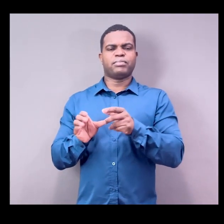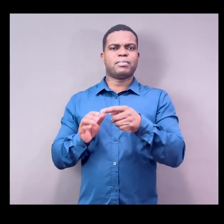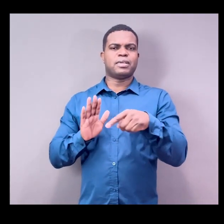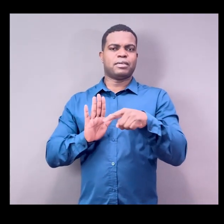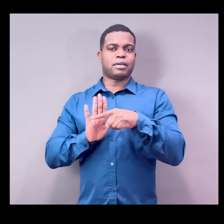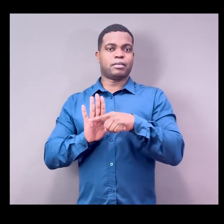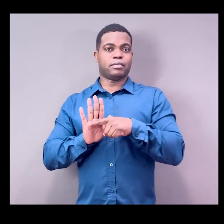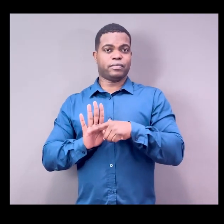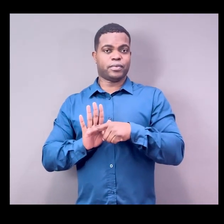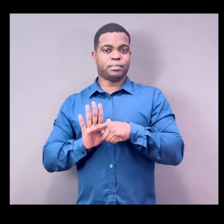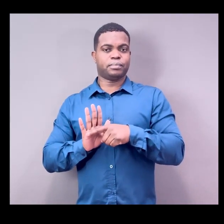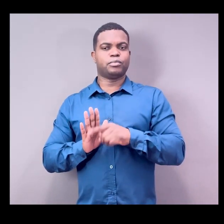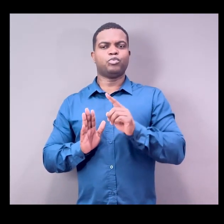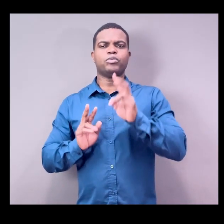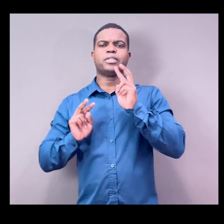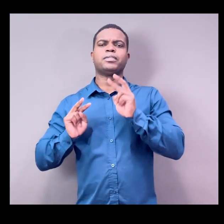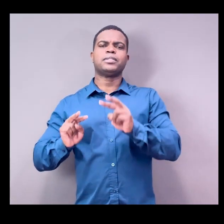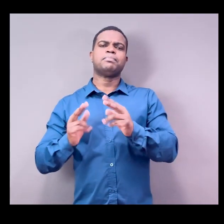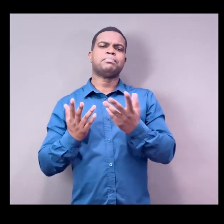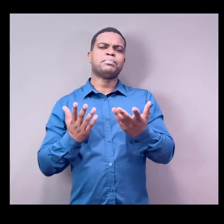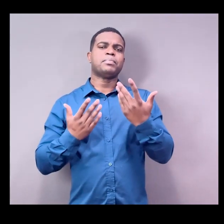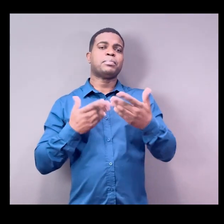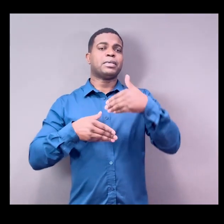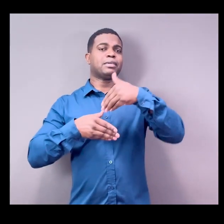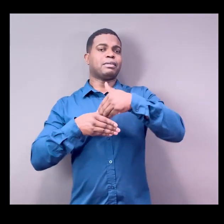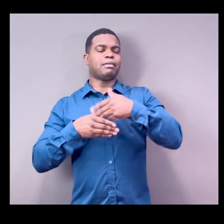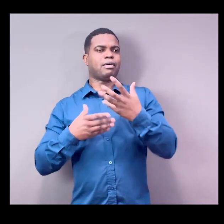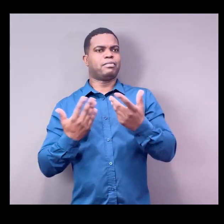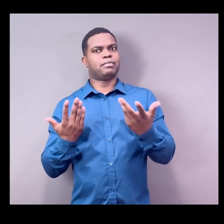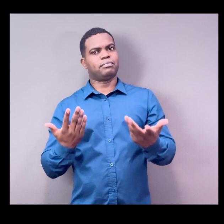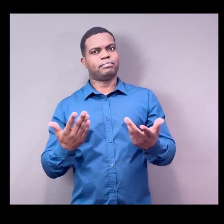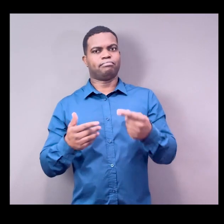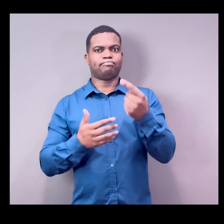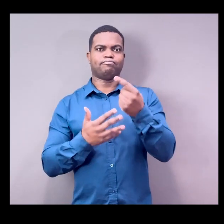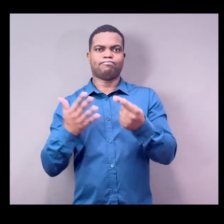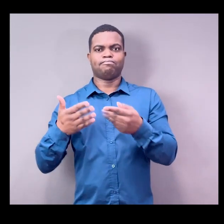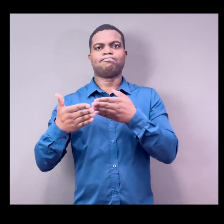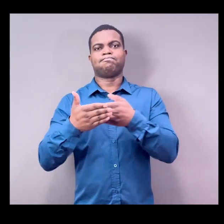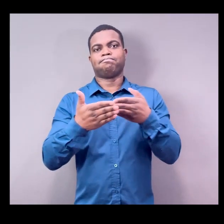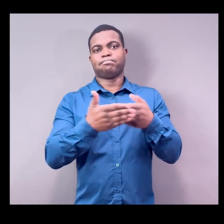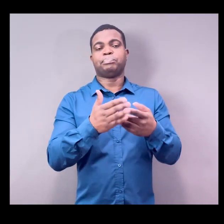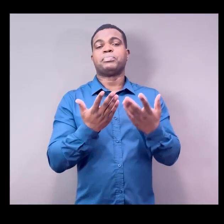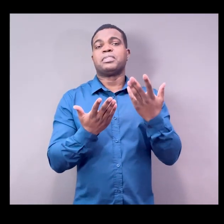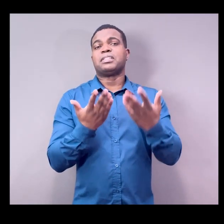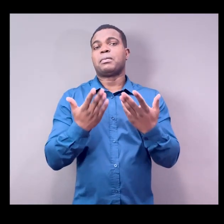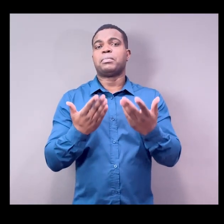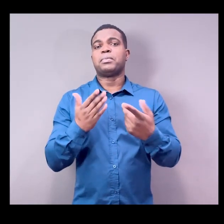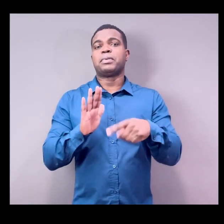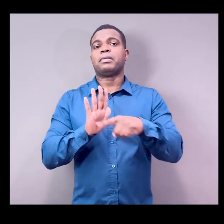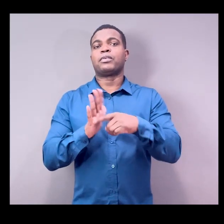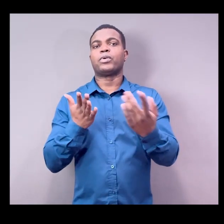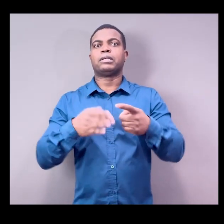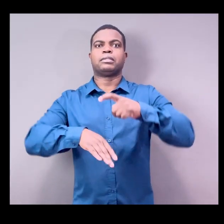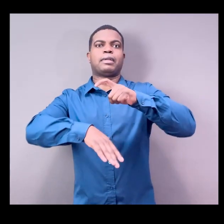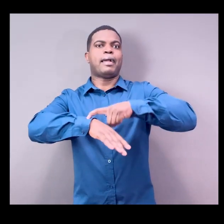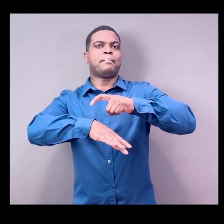to identify the internal factors that pose challenges or constraints. It could be time constraint.